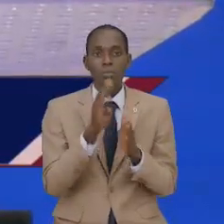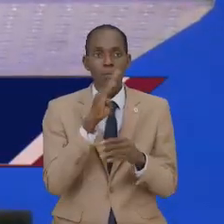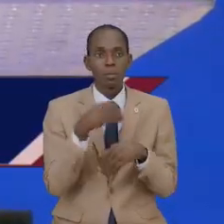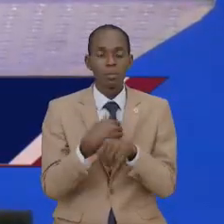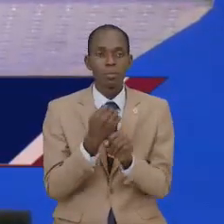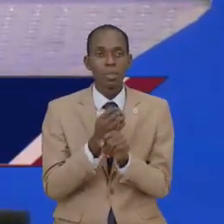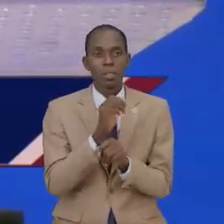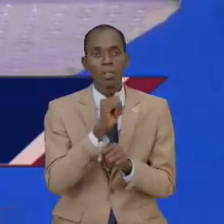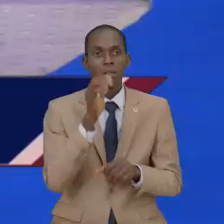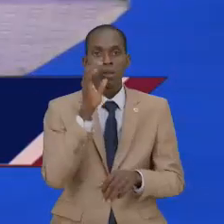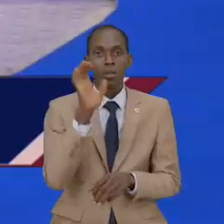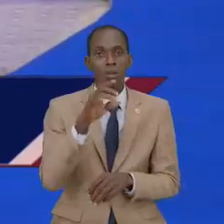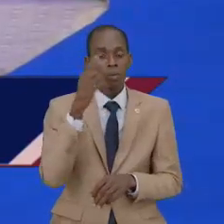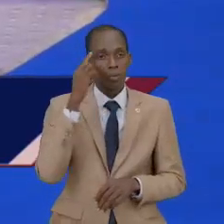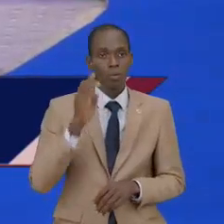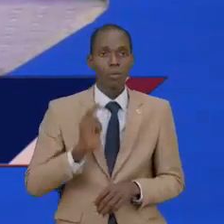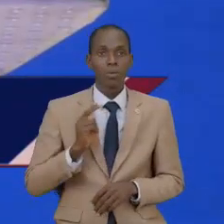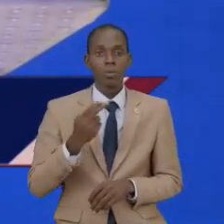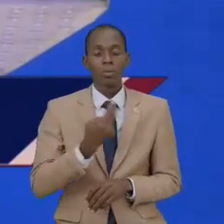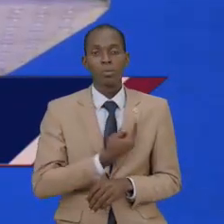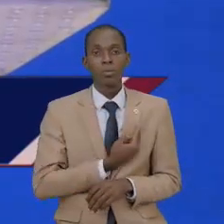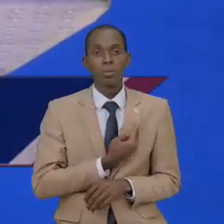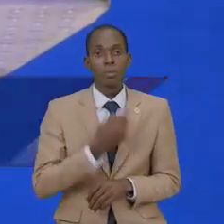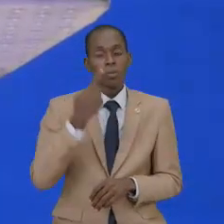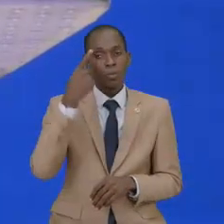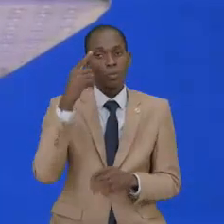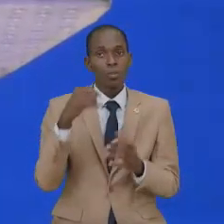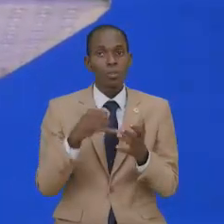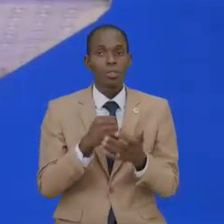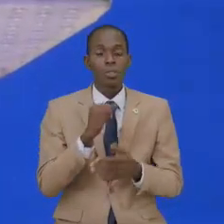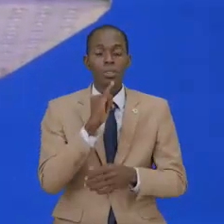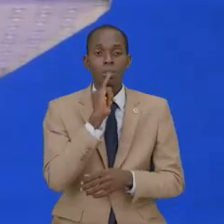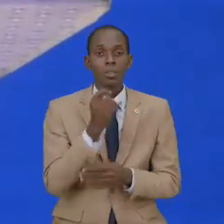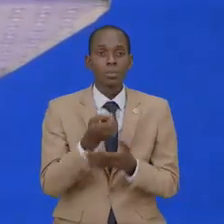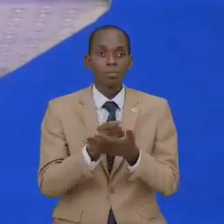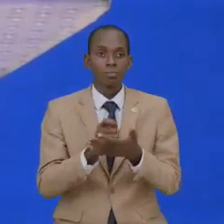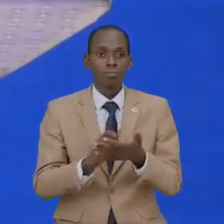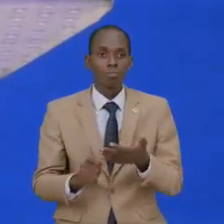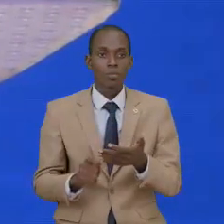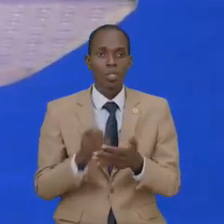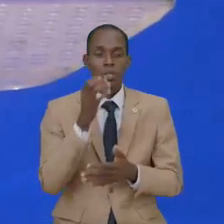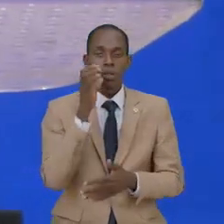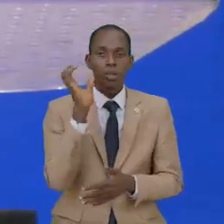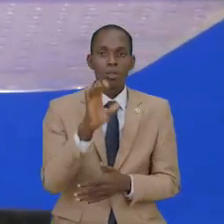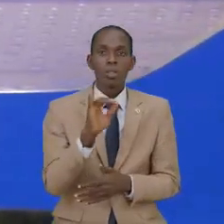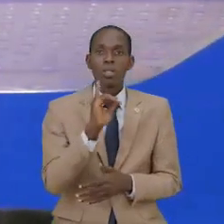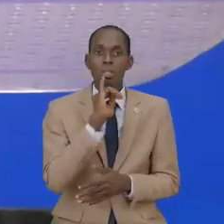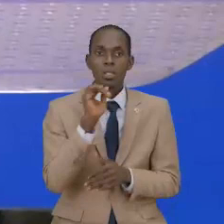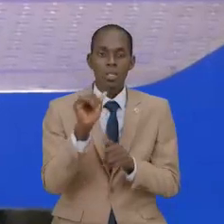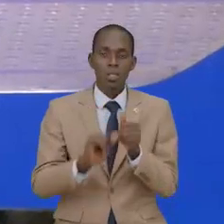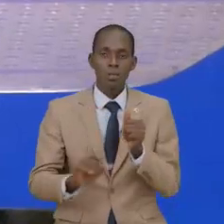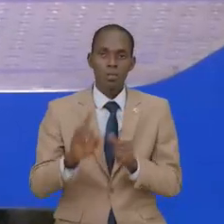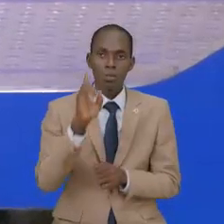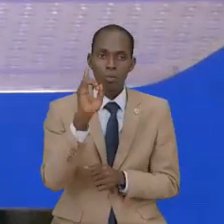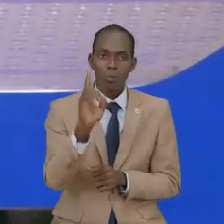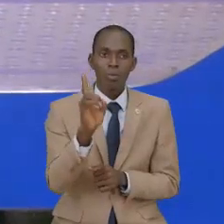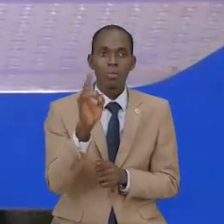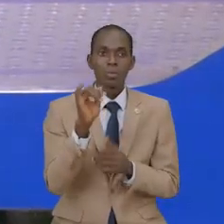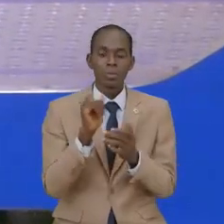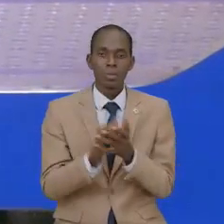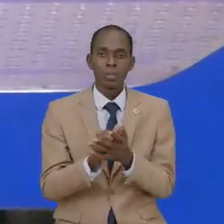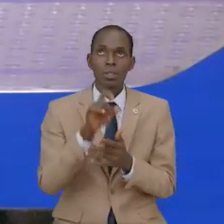a curse for us. For it is written, cursed be is everyone